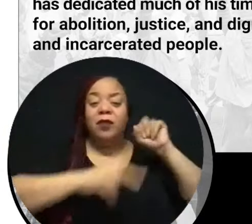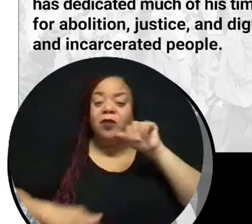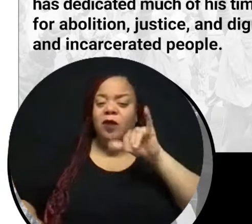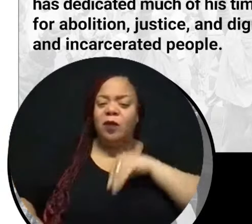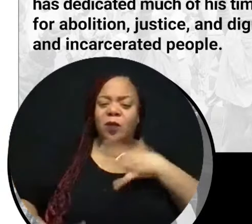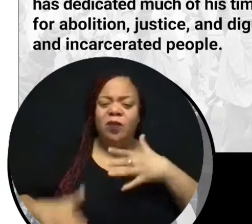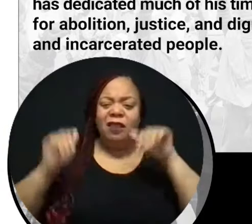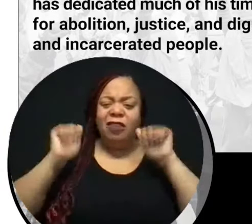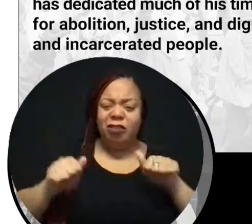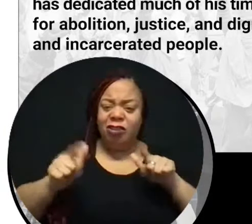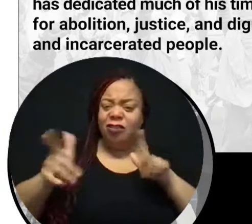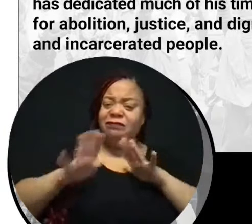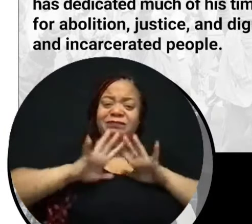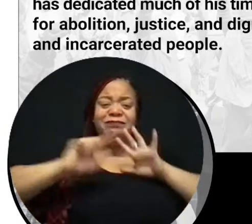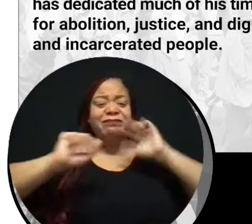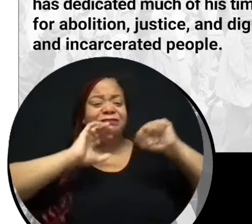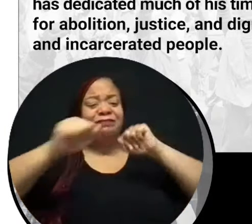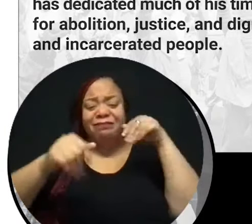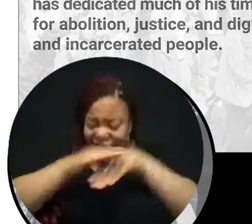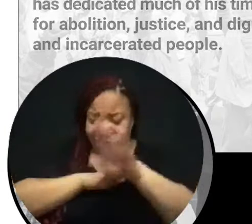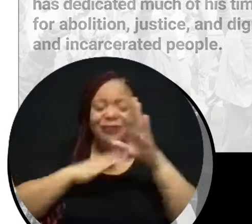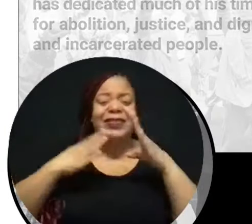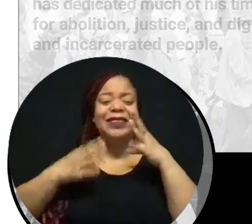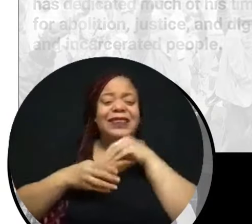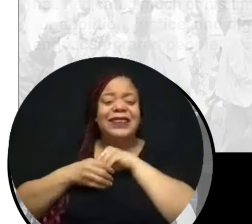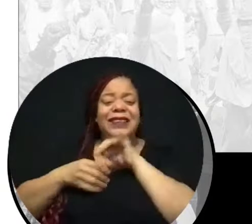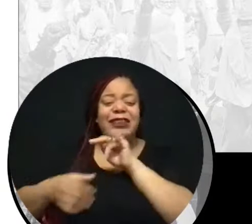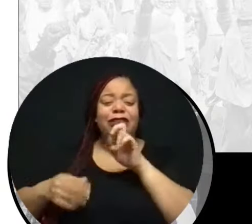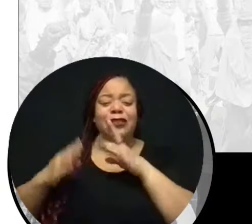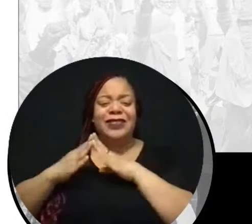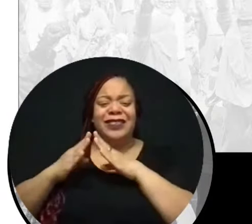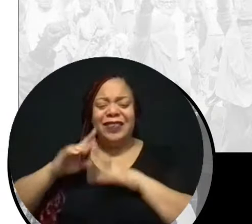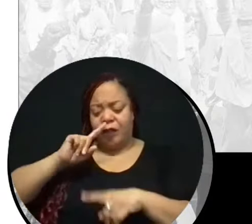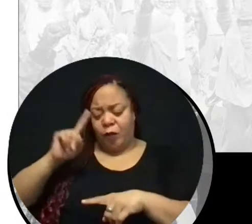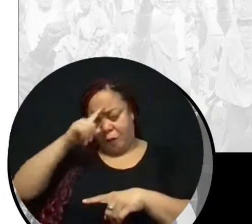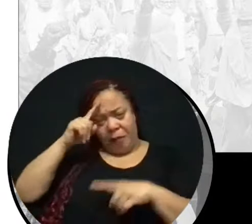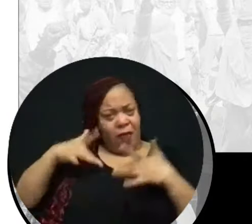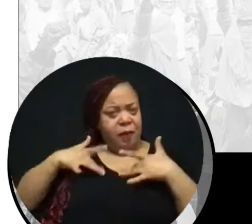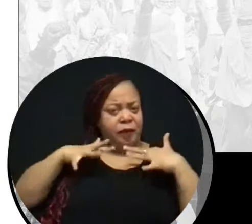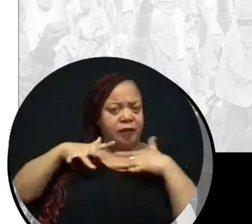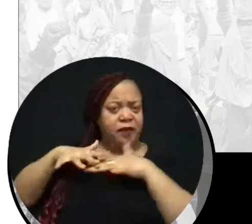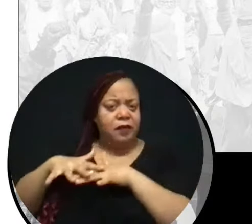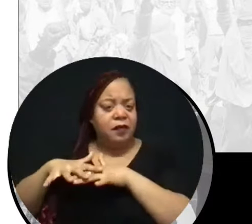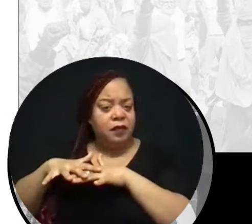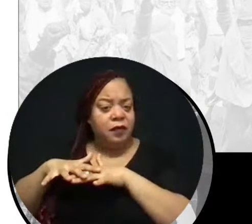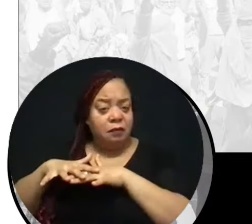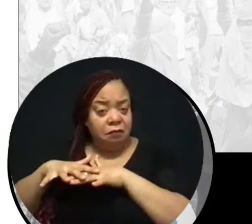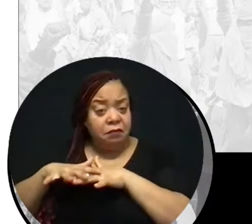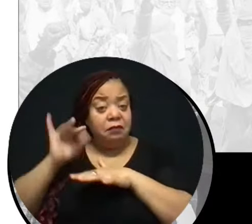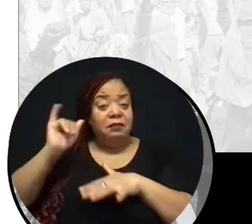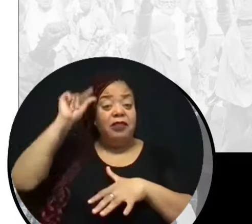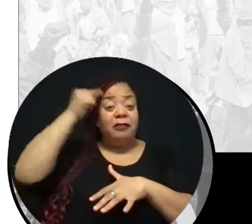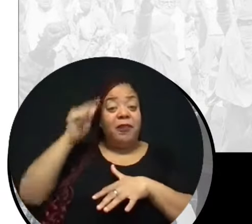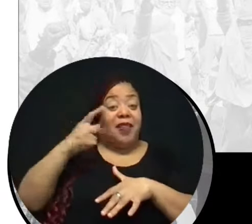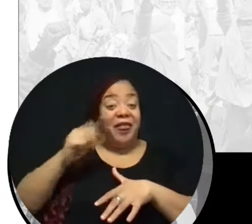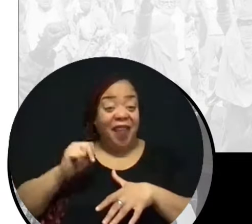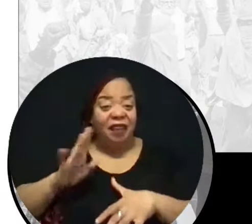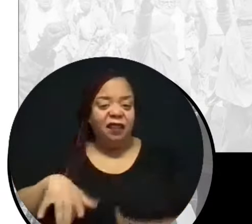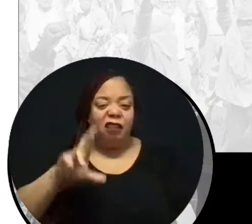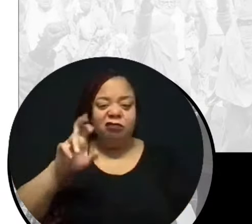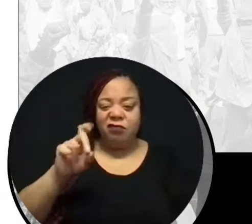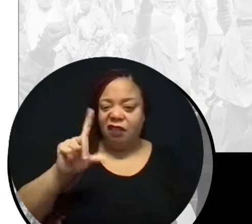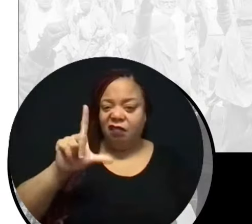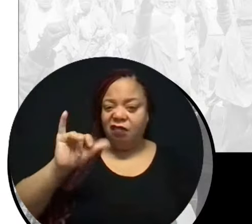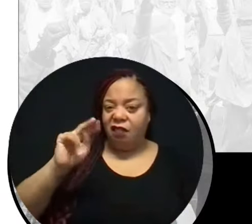our ghettos. This race-based political economic move or political